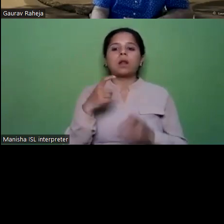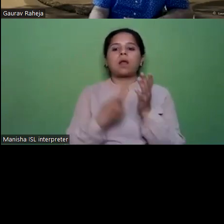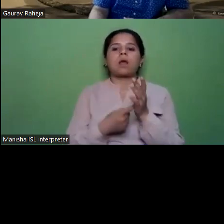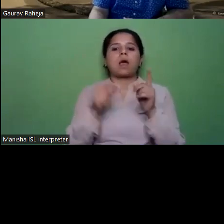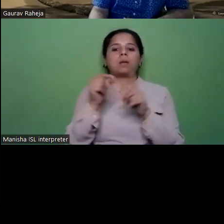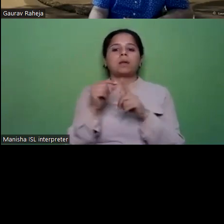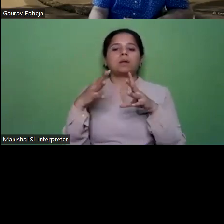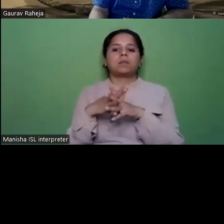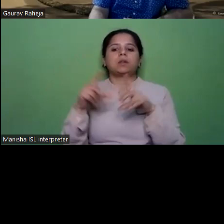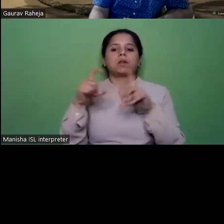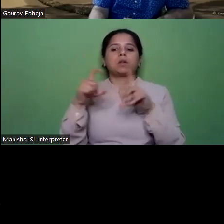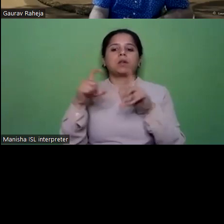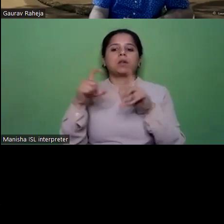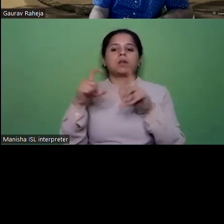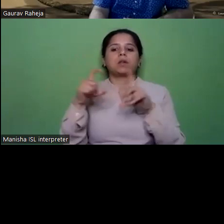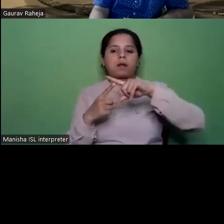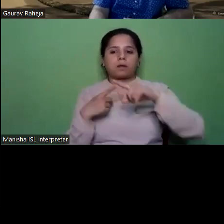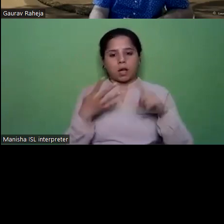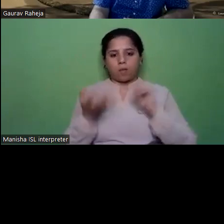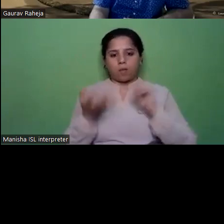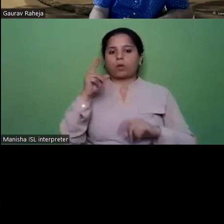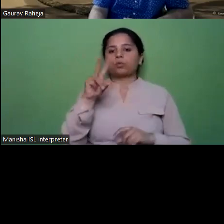with Disabilities Act, RPWD Act,